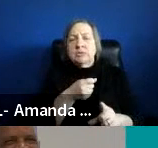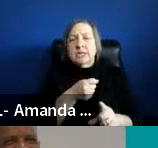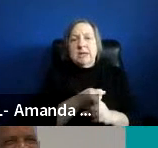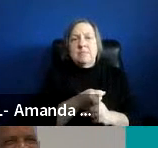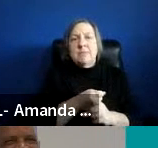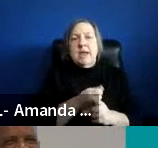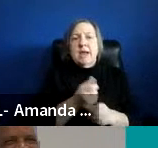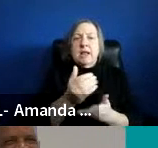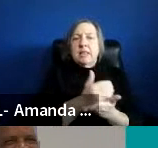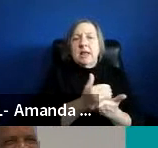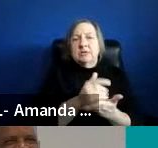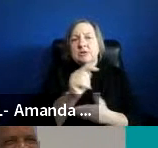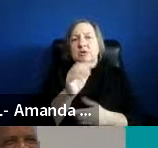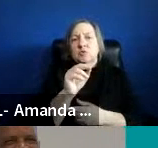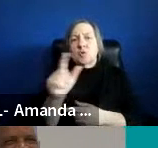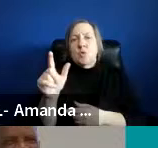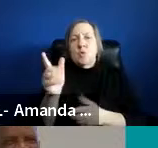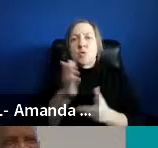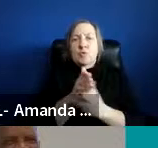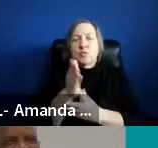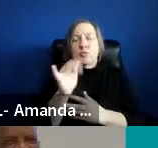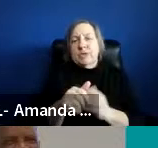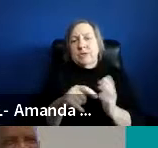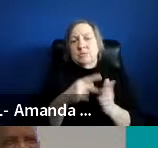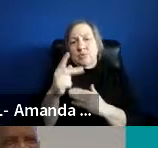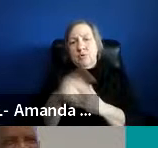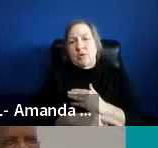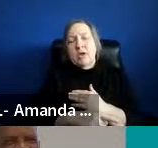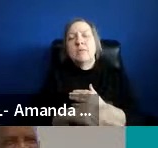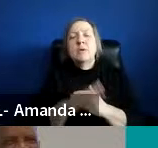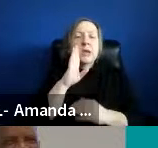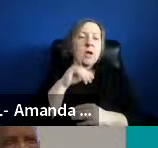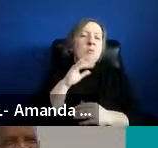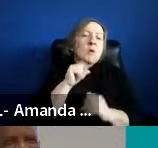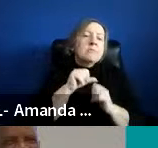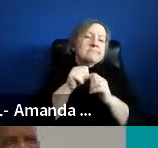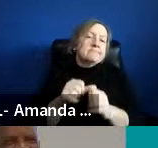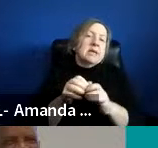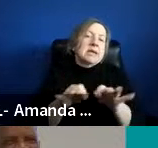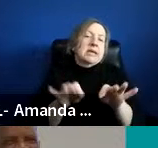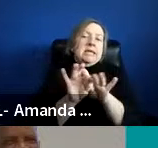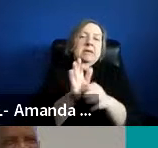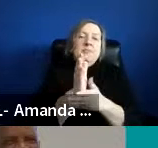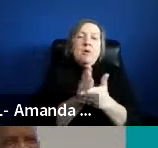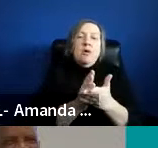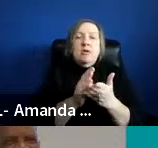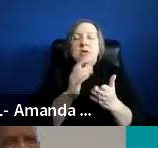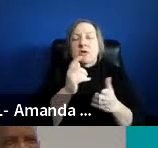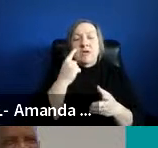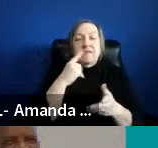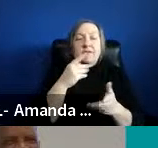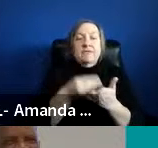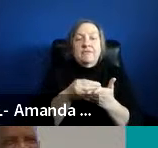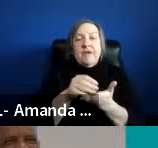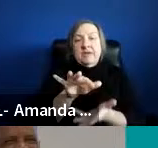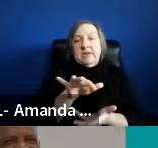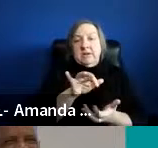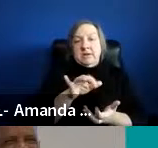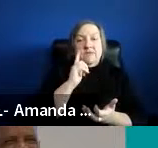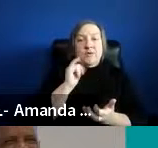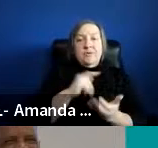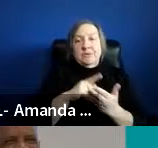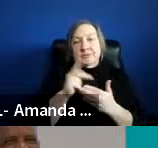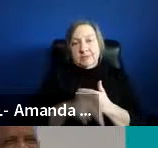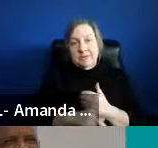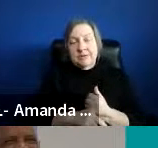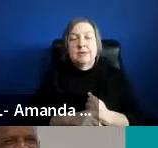for this program. We know tolling is going to remain a key piece of funding this program. And if I